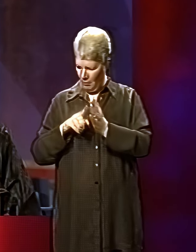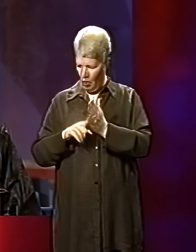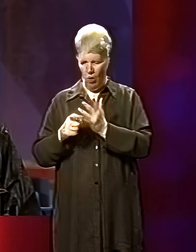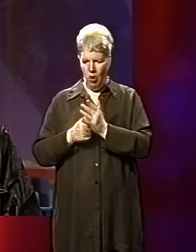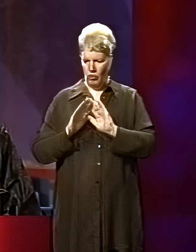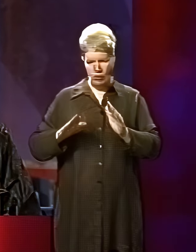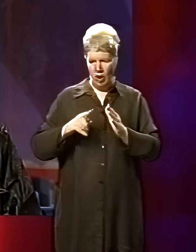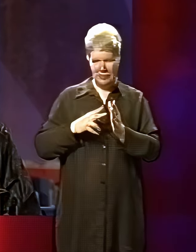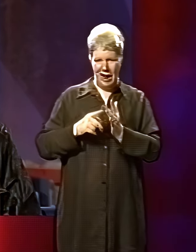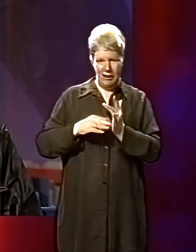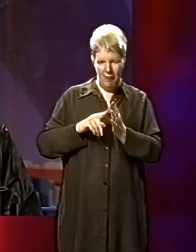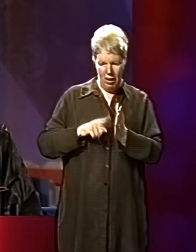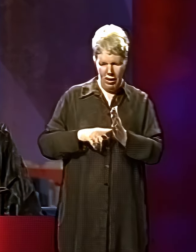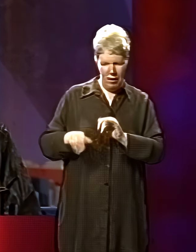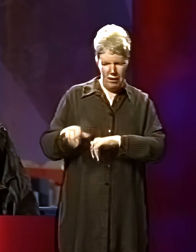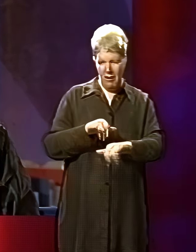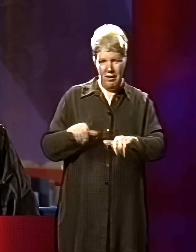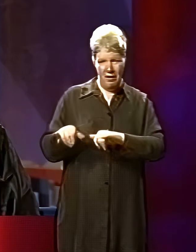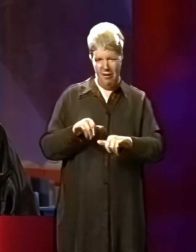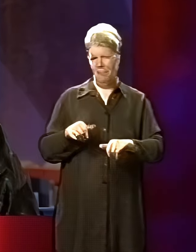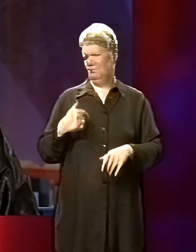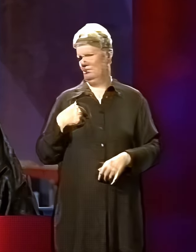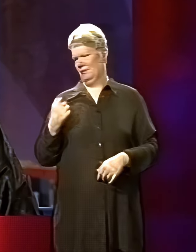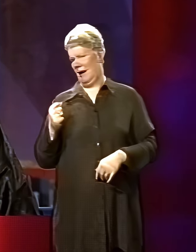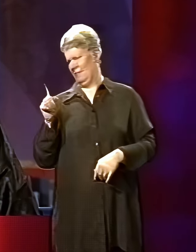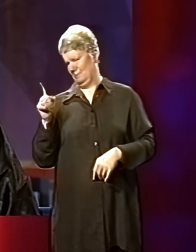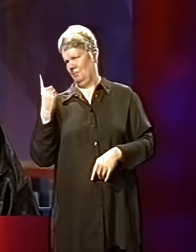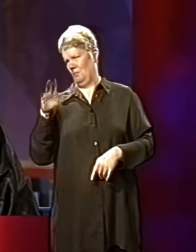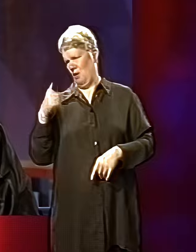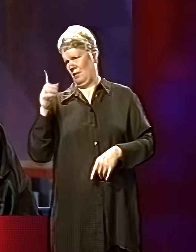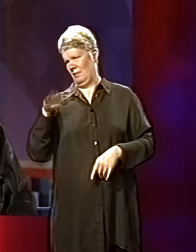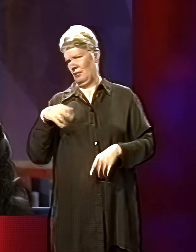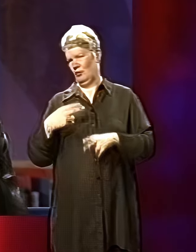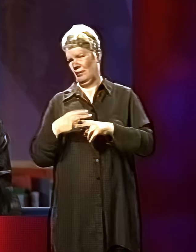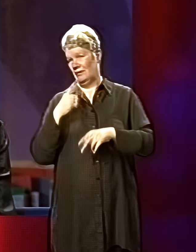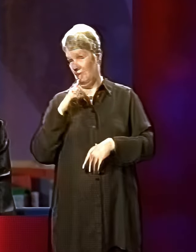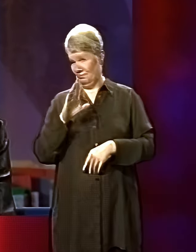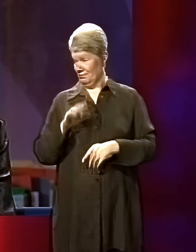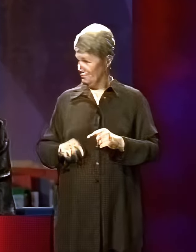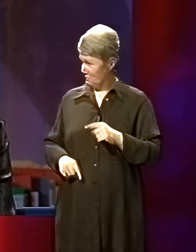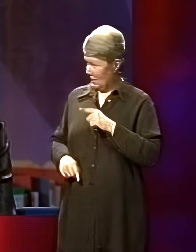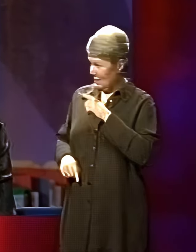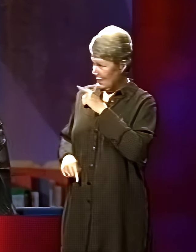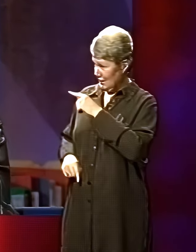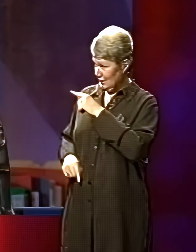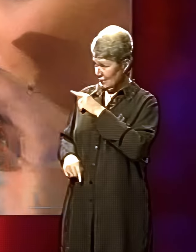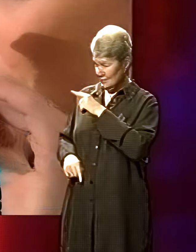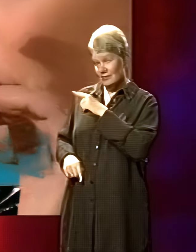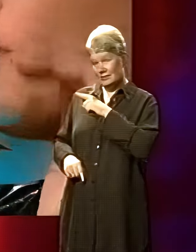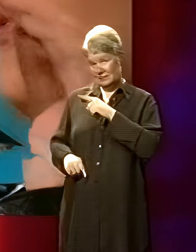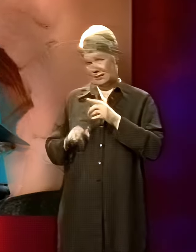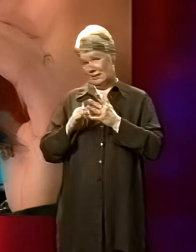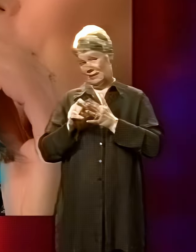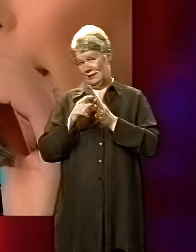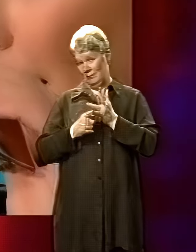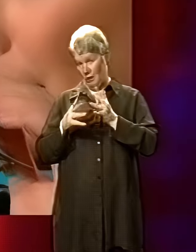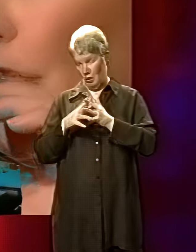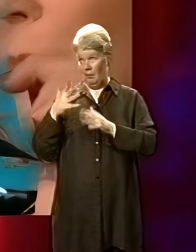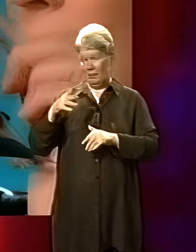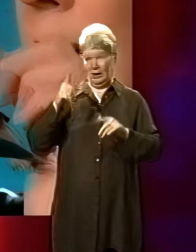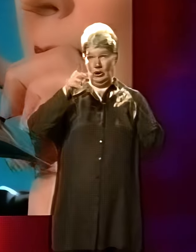more zoological dilemmas. Ian Durbridge from Sheffield says one of these little fellas, a sparrow,